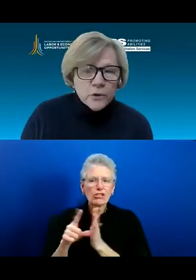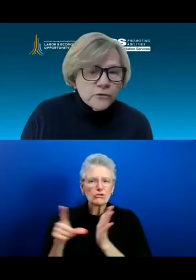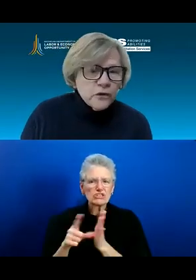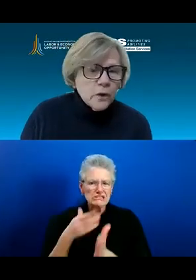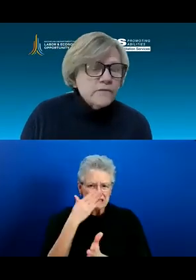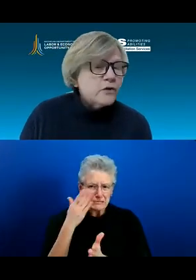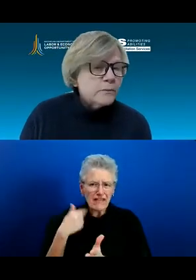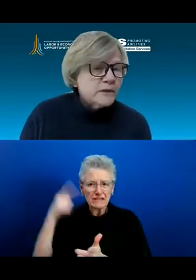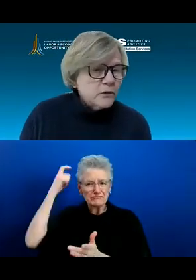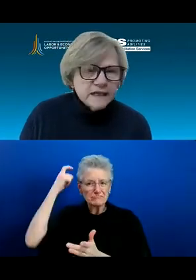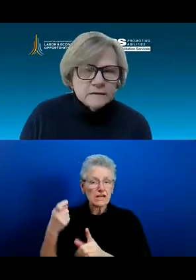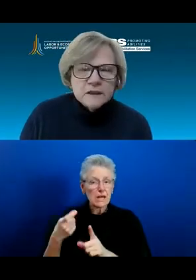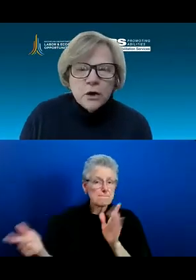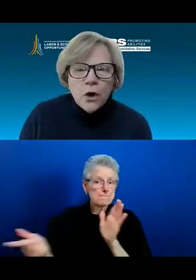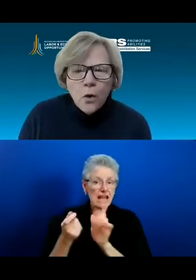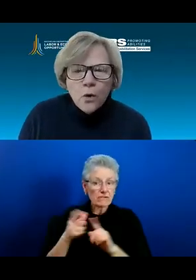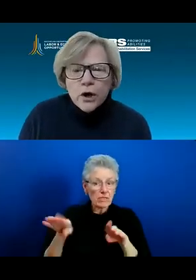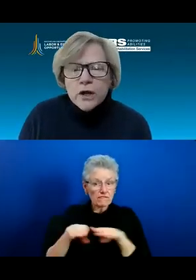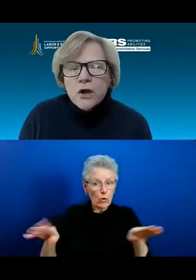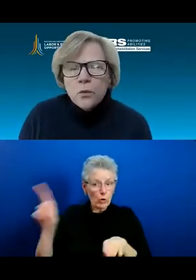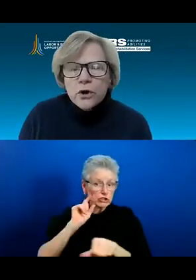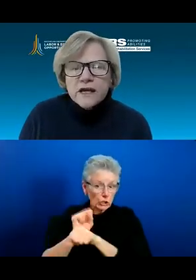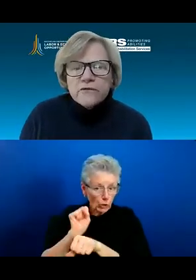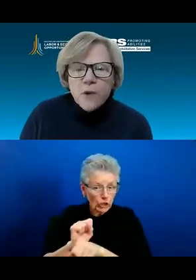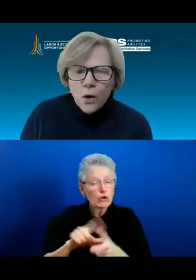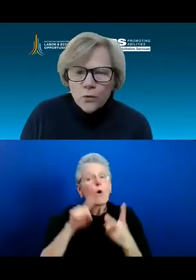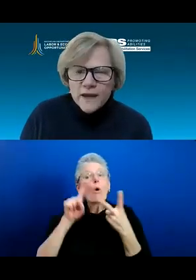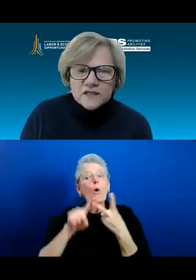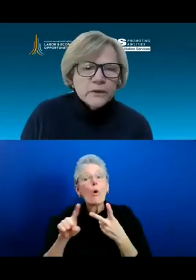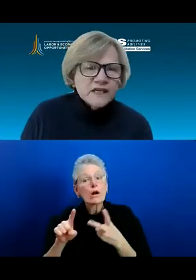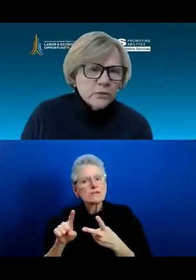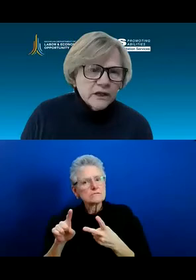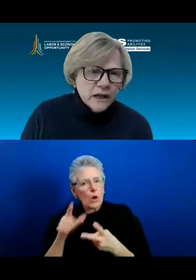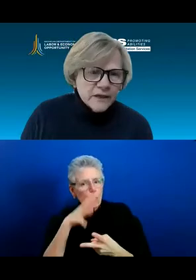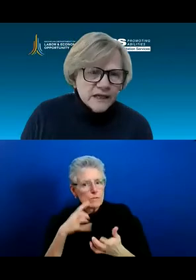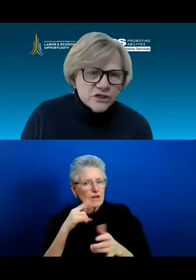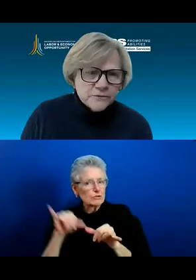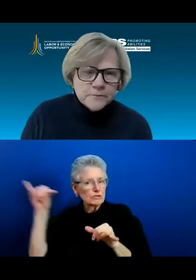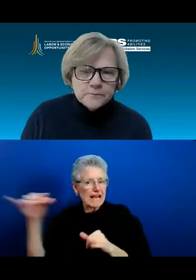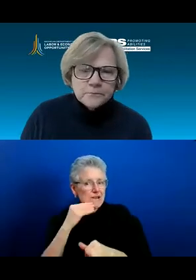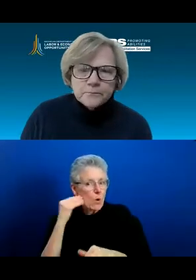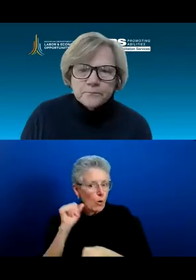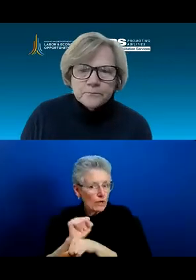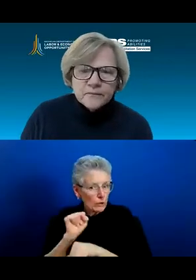from her floor of her building, or working from home as a reasonable accommodation.